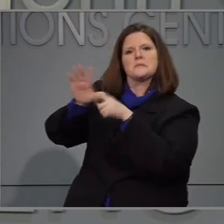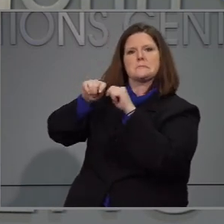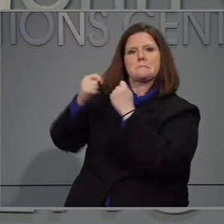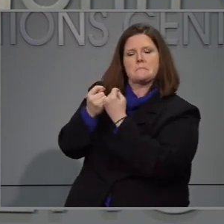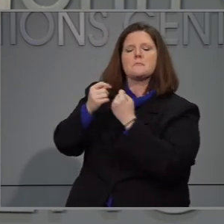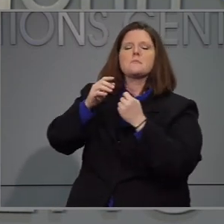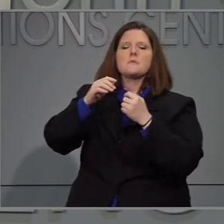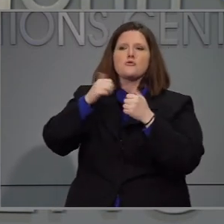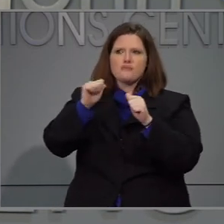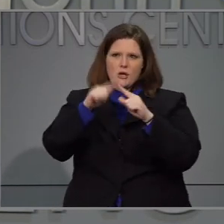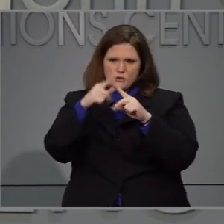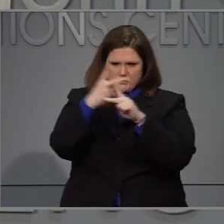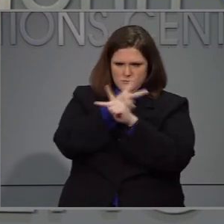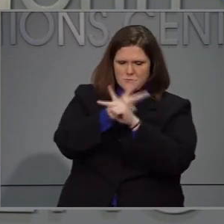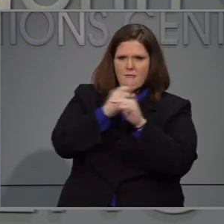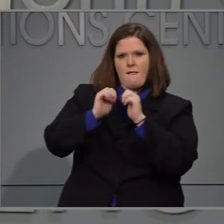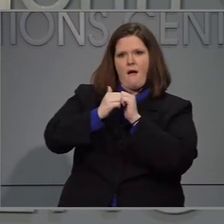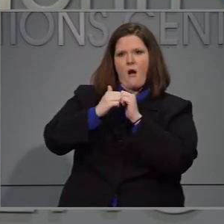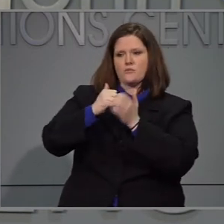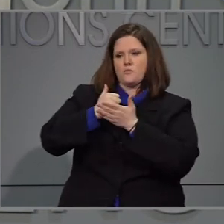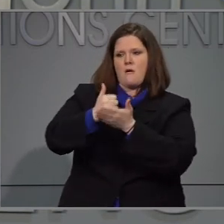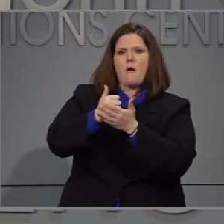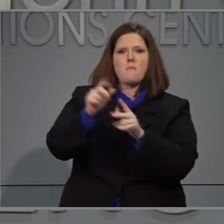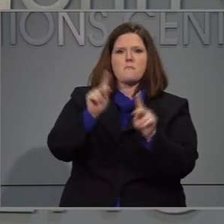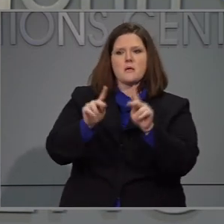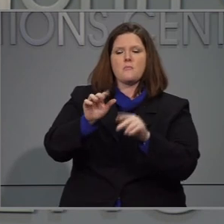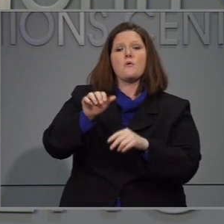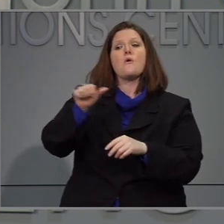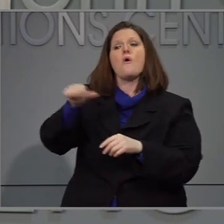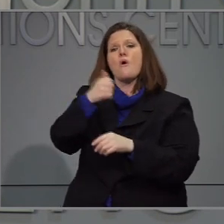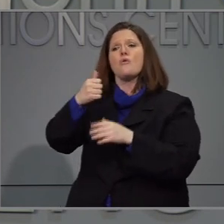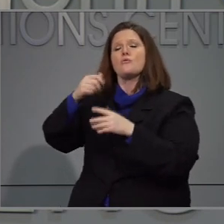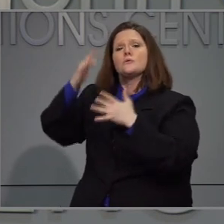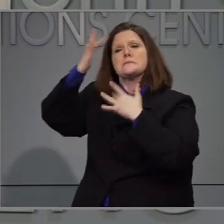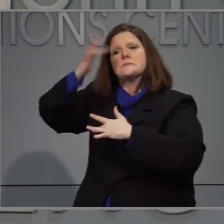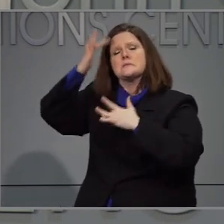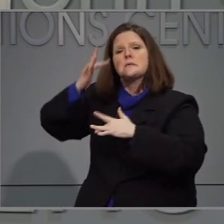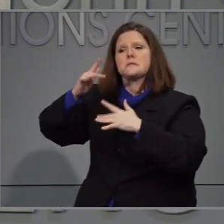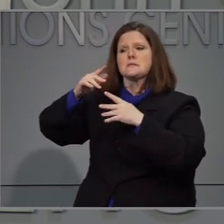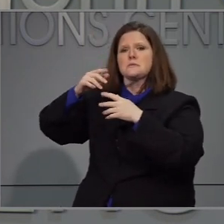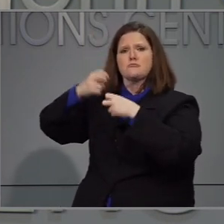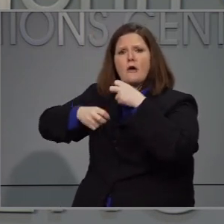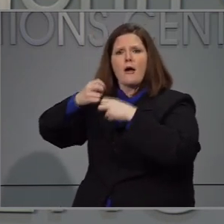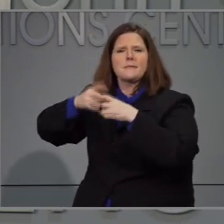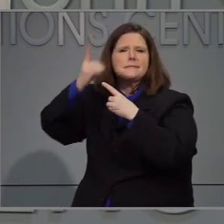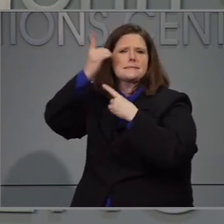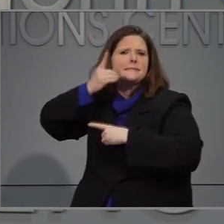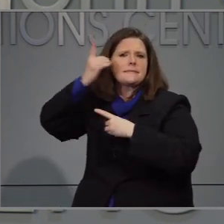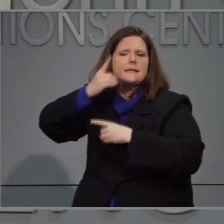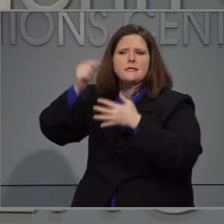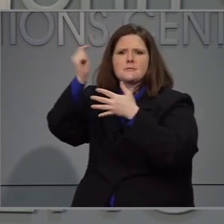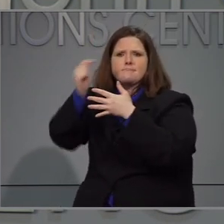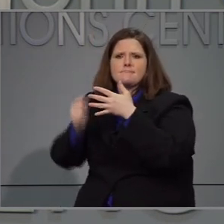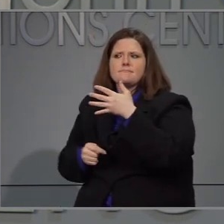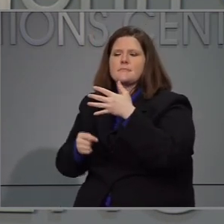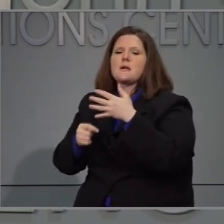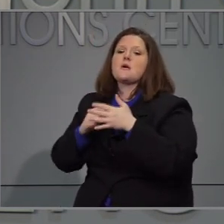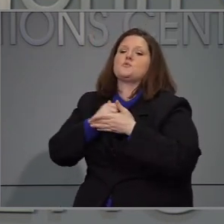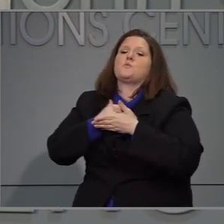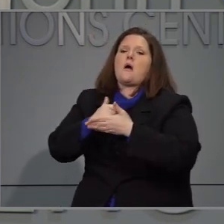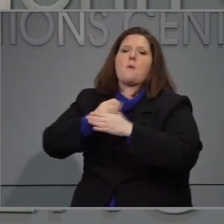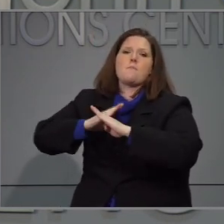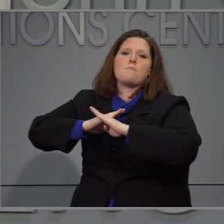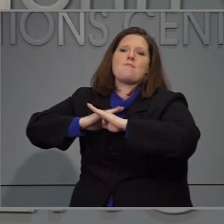people stay healthy and deal with other diseases and other chronic conditions and preventive health